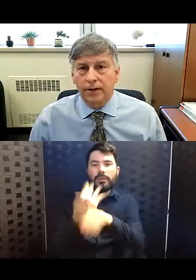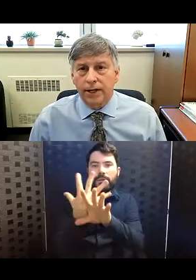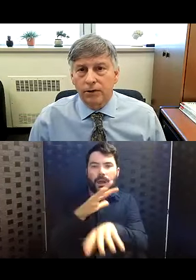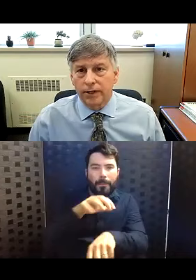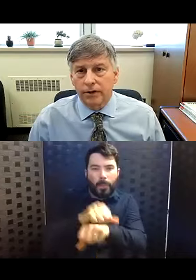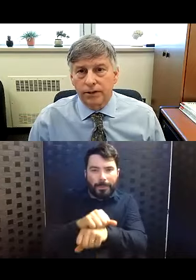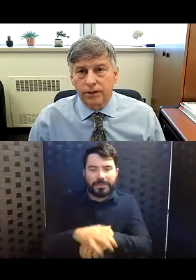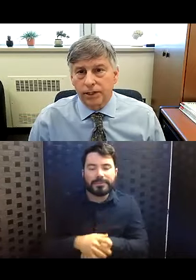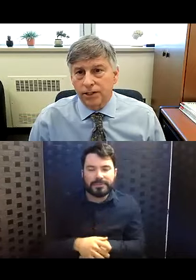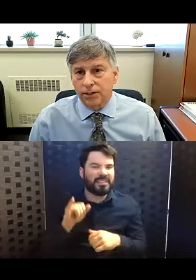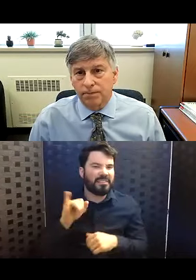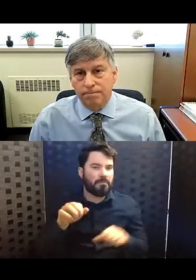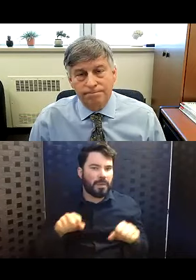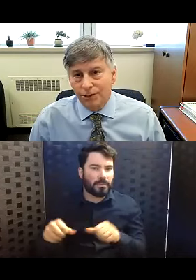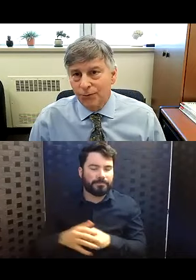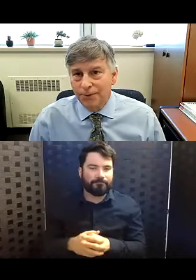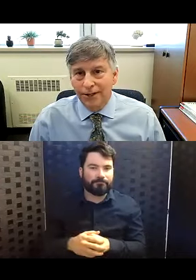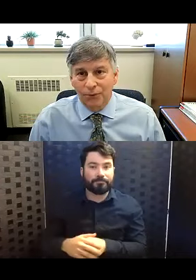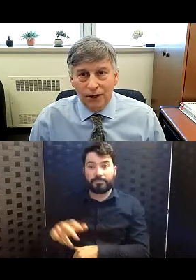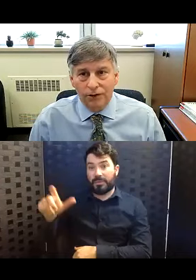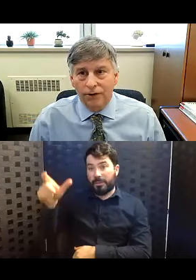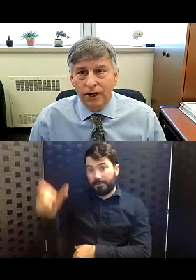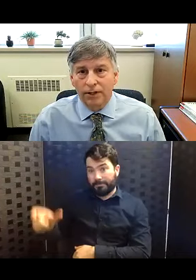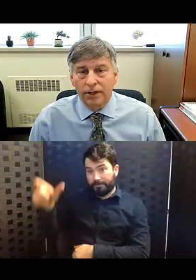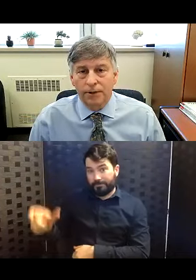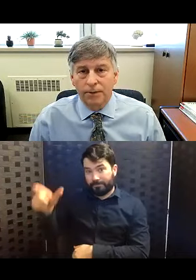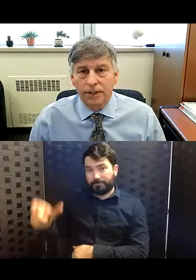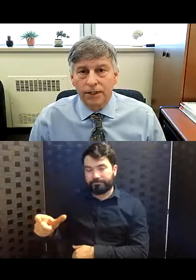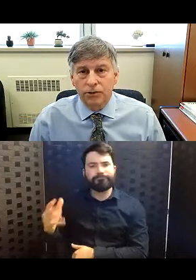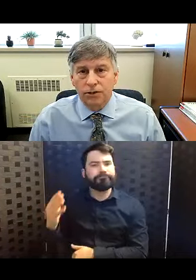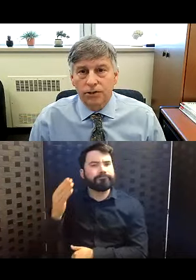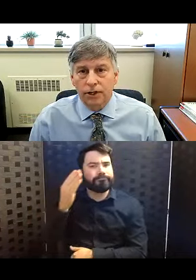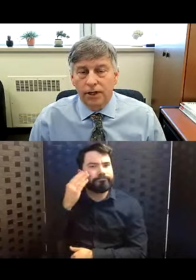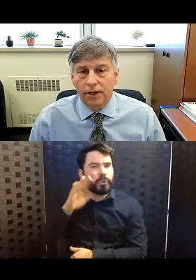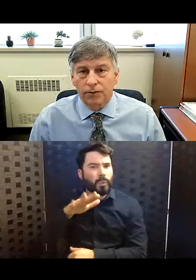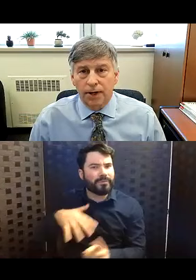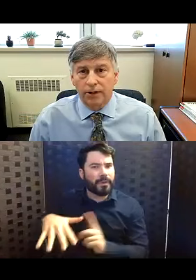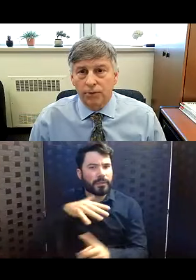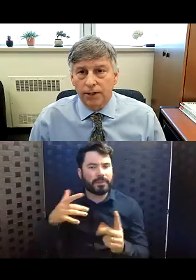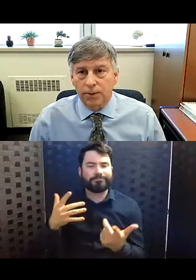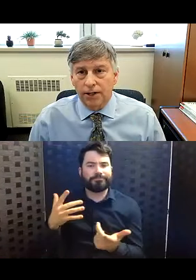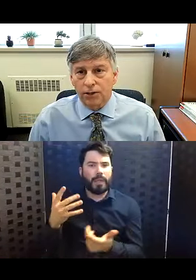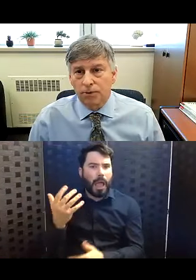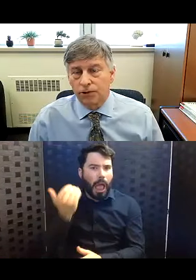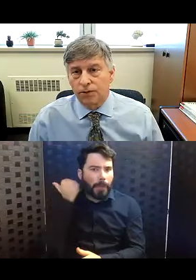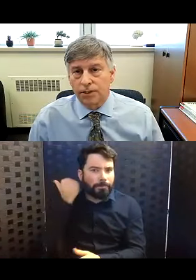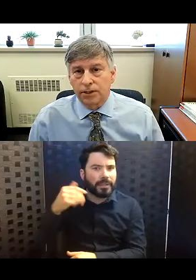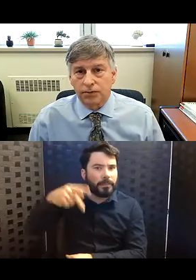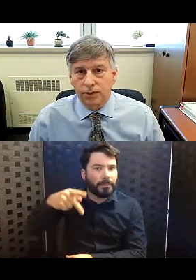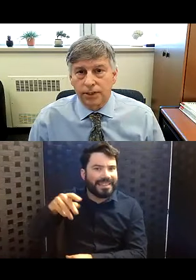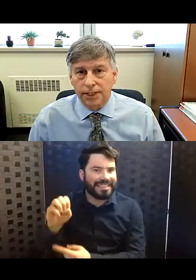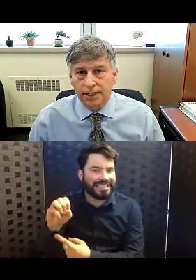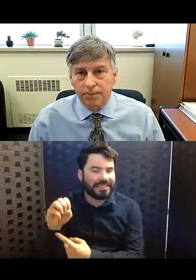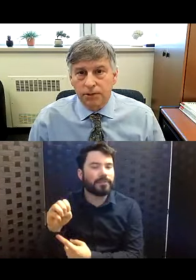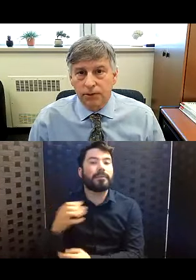the final category here just has to do with being aware of your environment and PPE usage. As a reminder, when it's possible, there should be